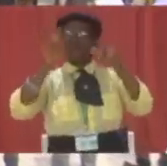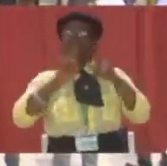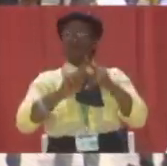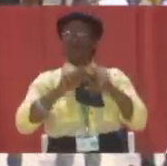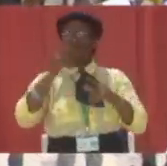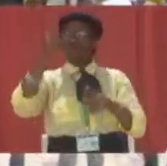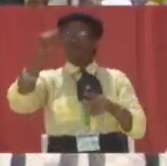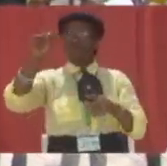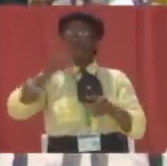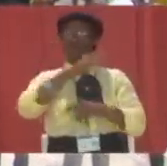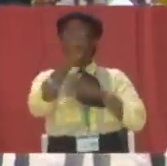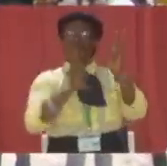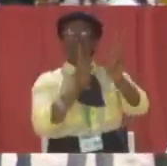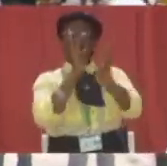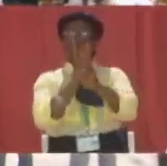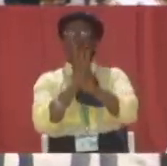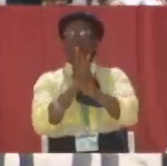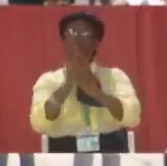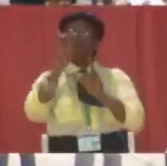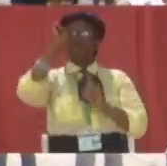If we do the same for our children